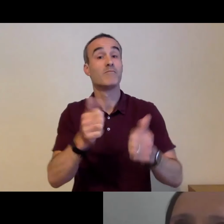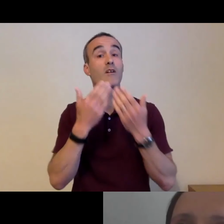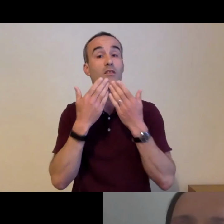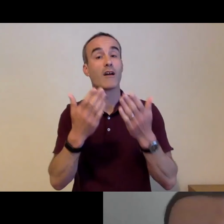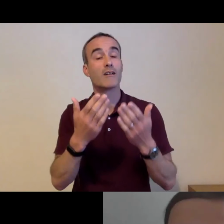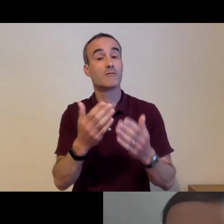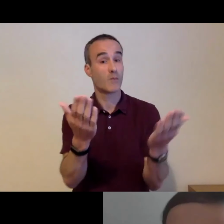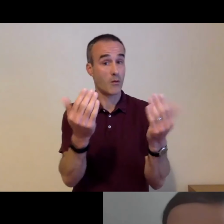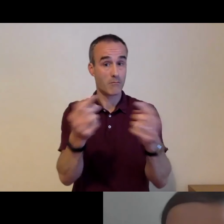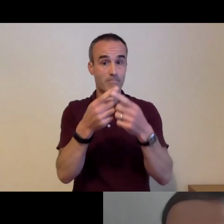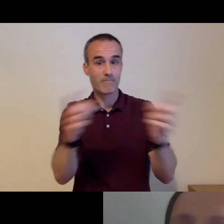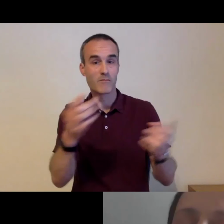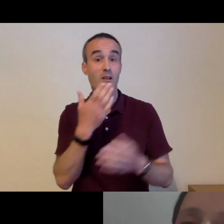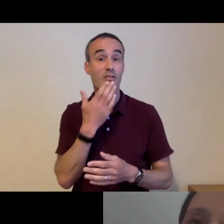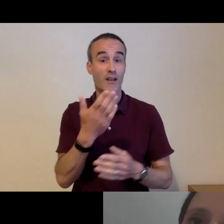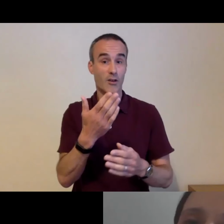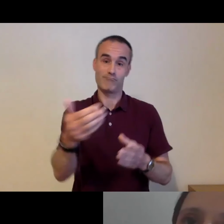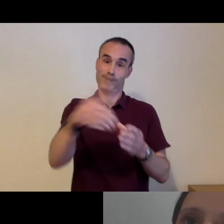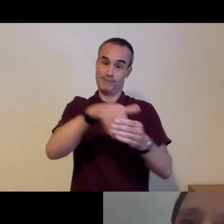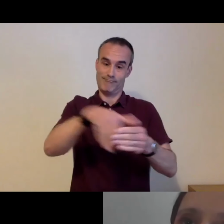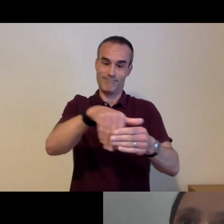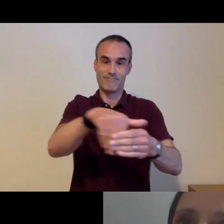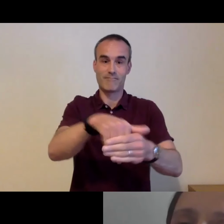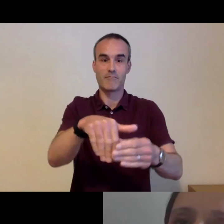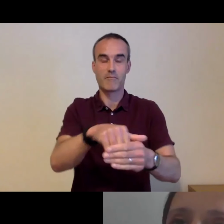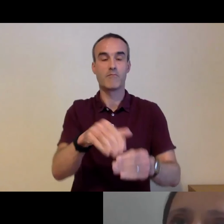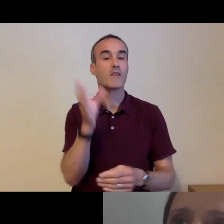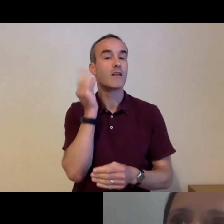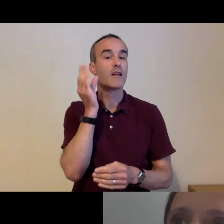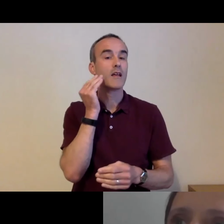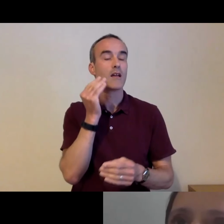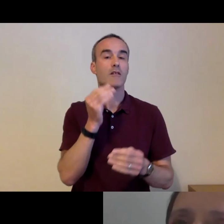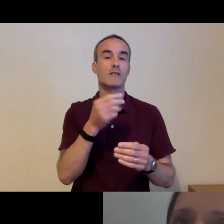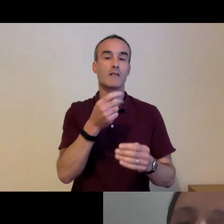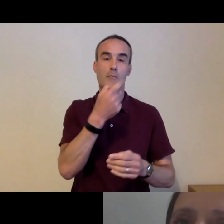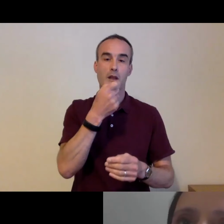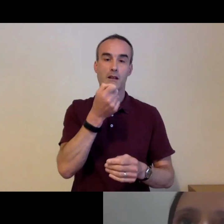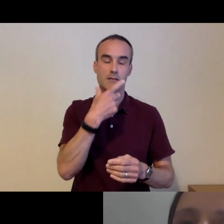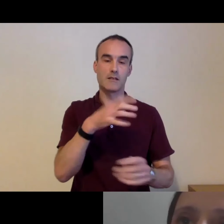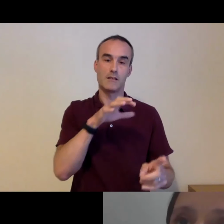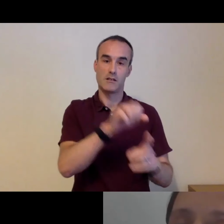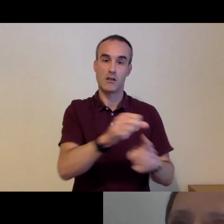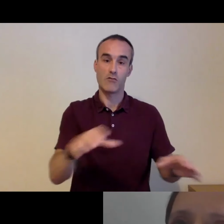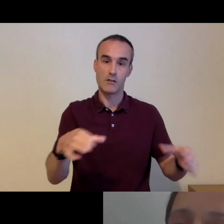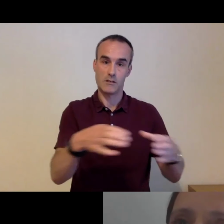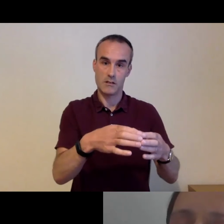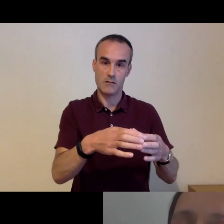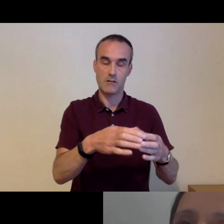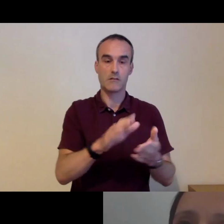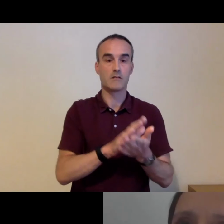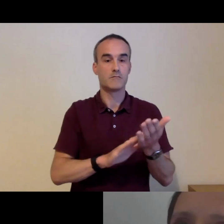again for joining us this afternoon. So the Hearing Medicine Discovery Syndicate bring together